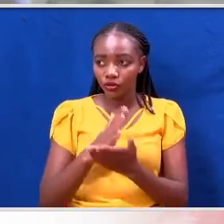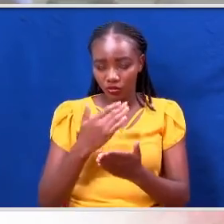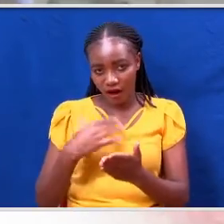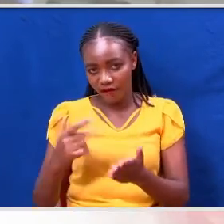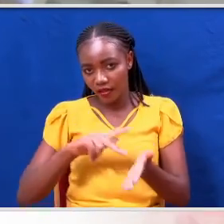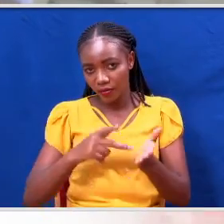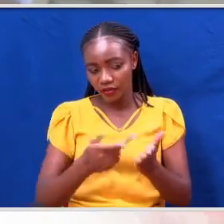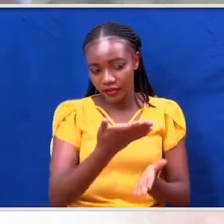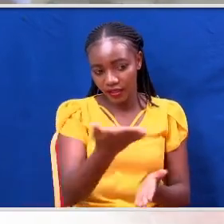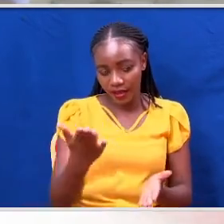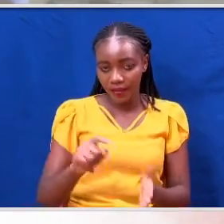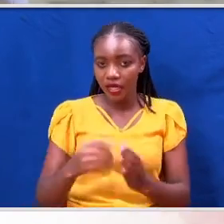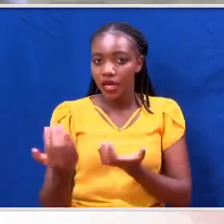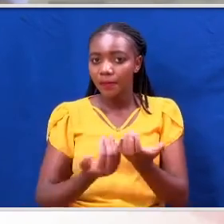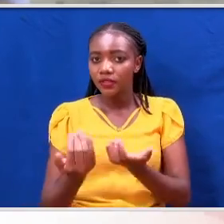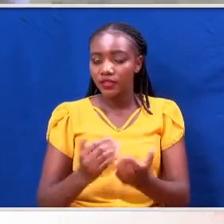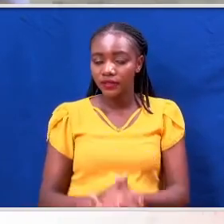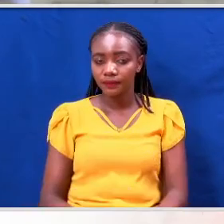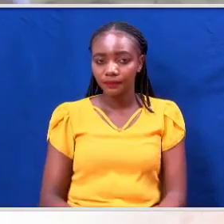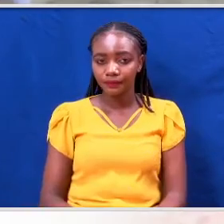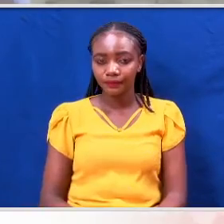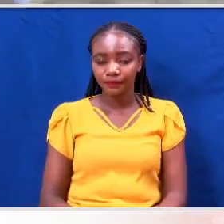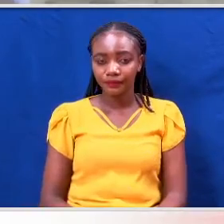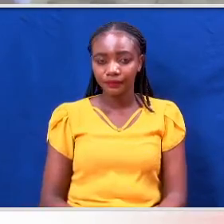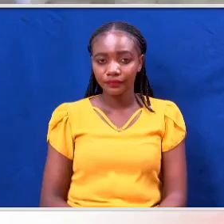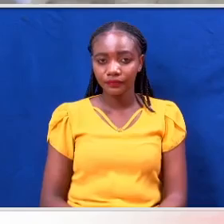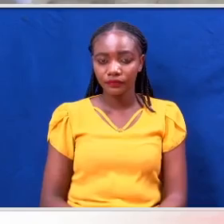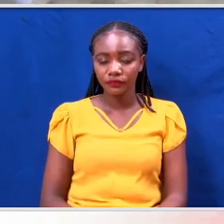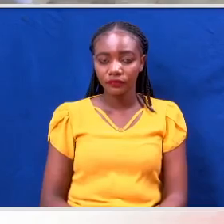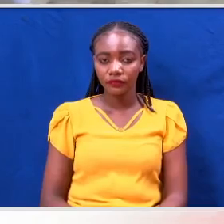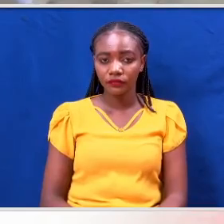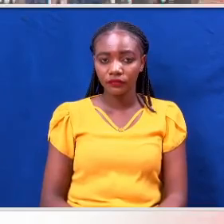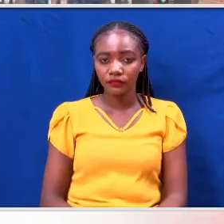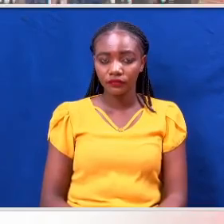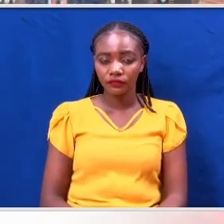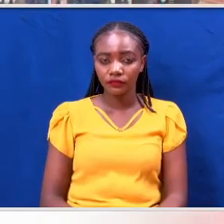critical areas of business and transshipment. Patronila Goren for TV 47.